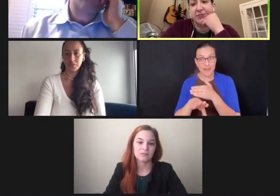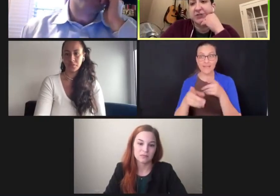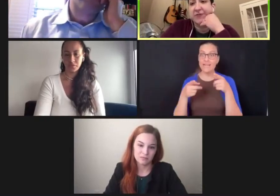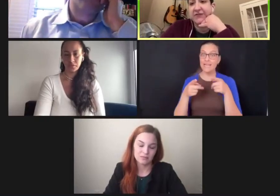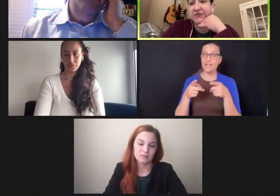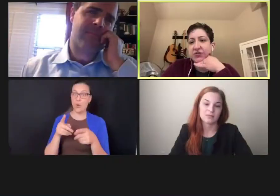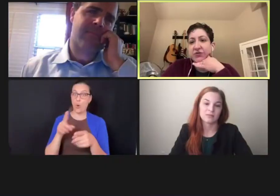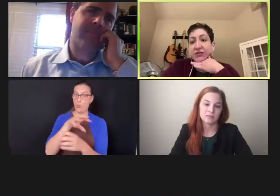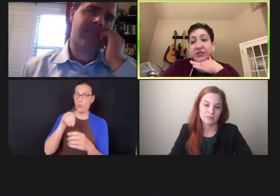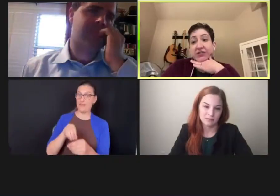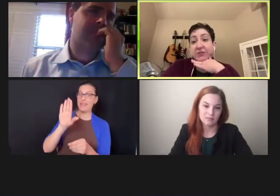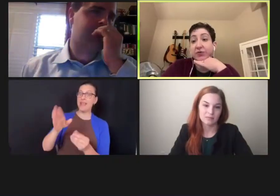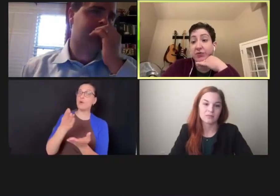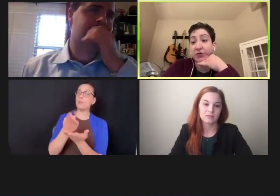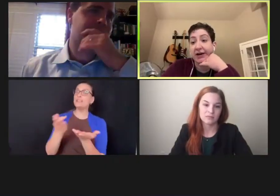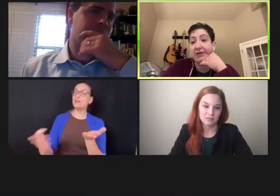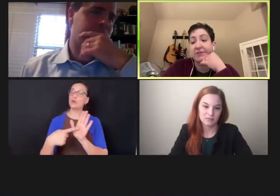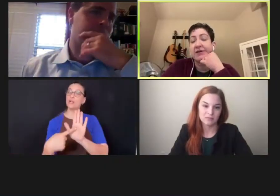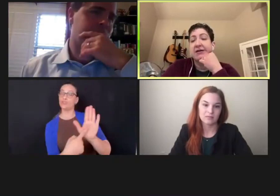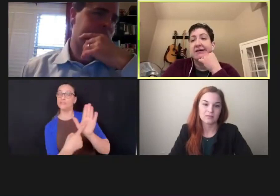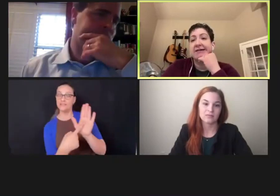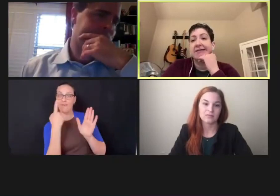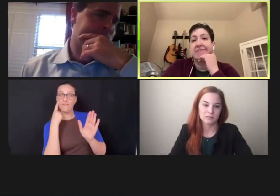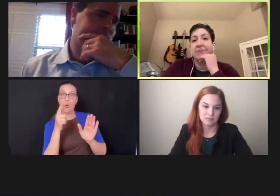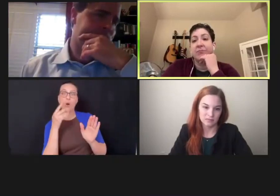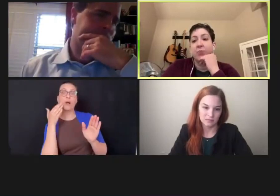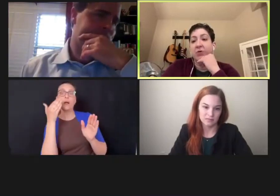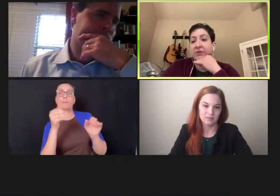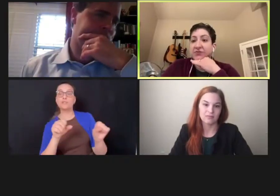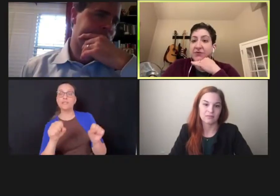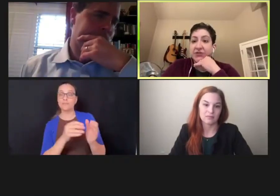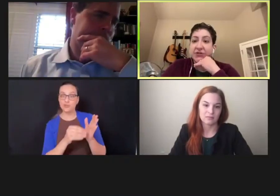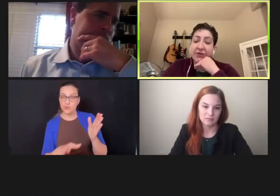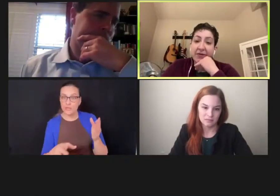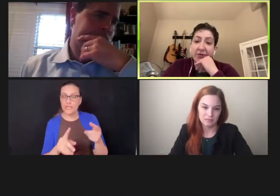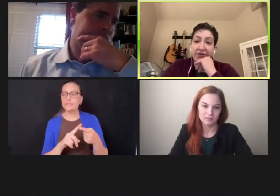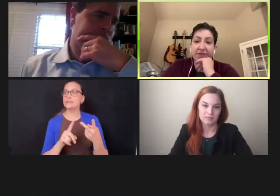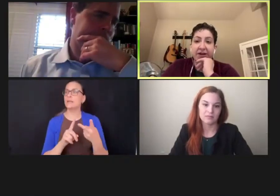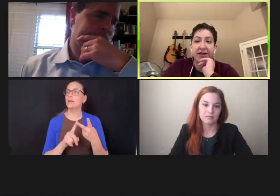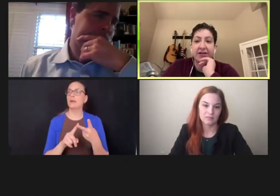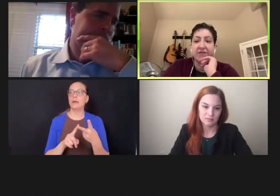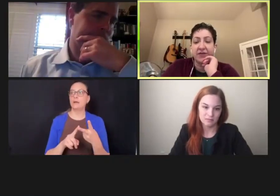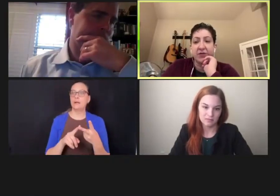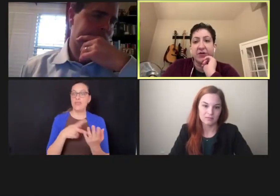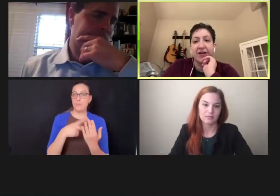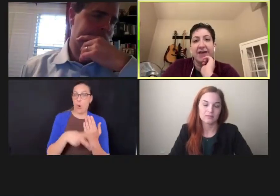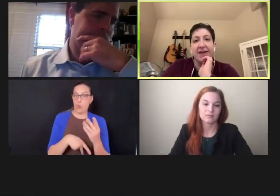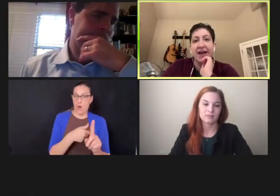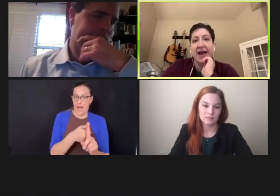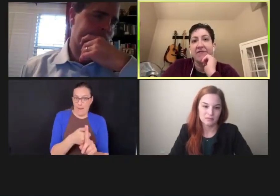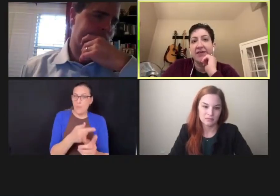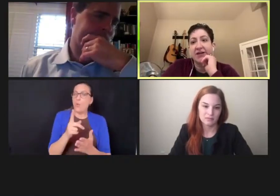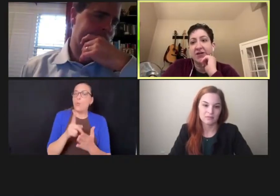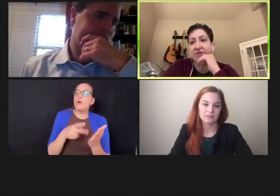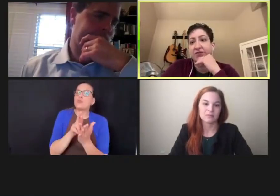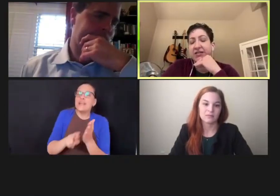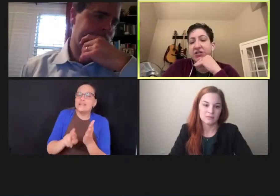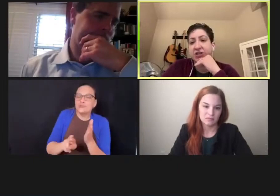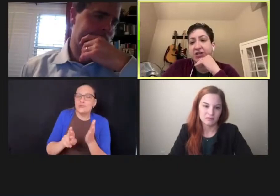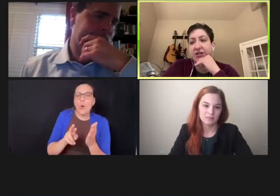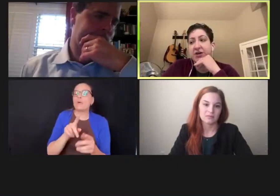materials to prospective students? Does the program? What resources are you able to find available? And then having